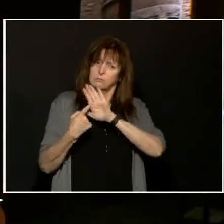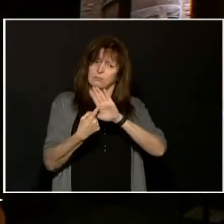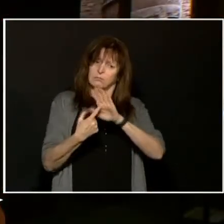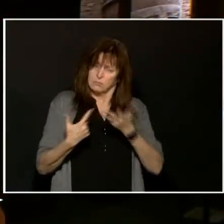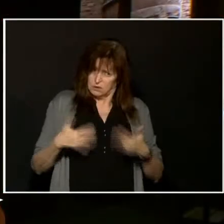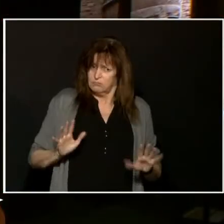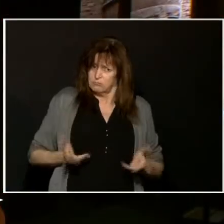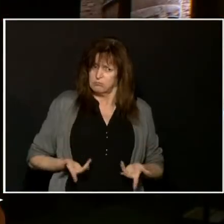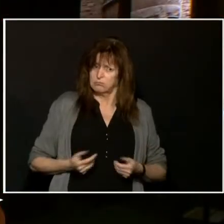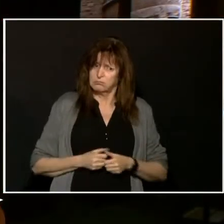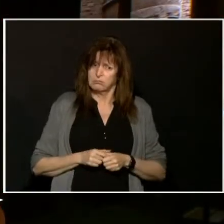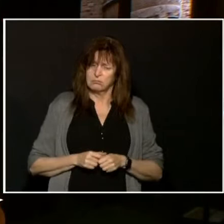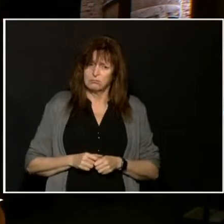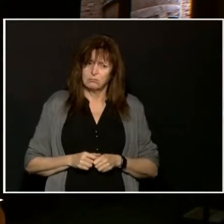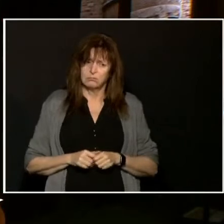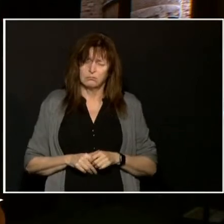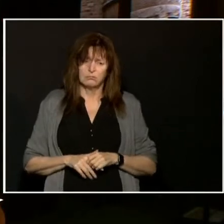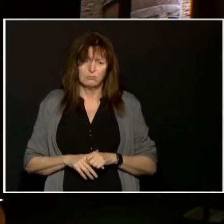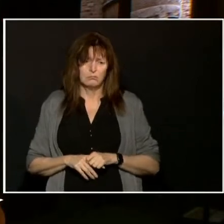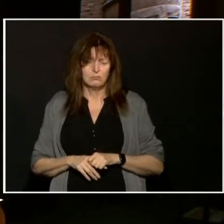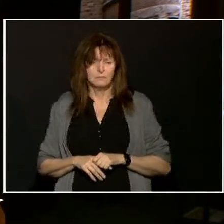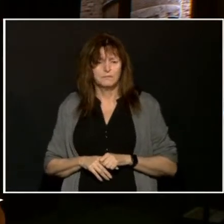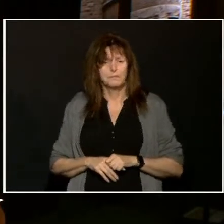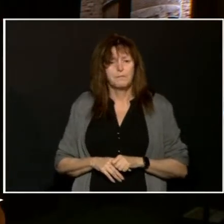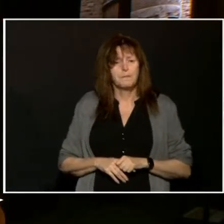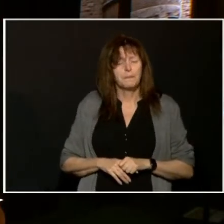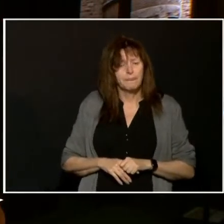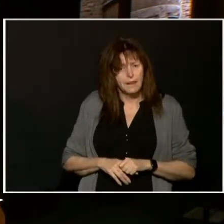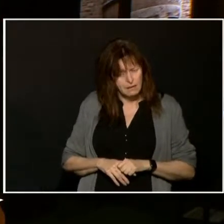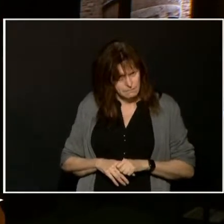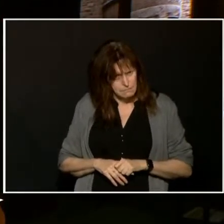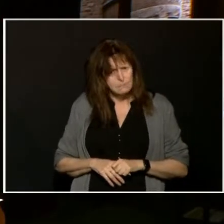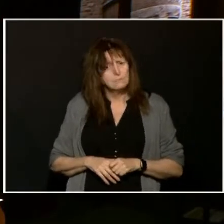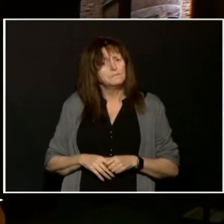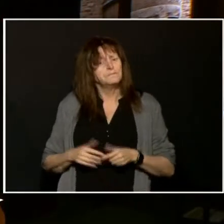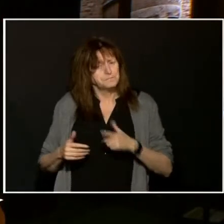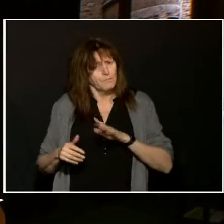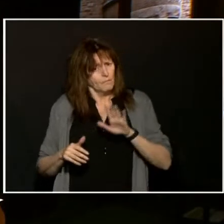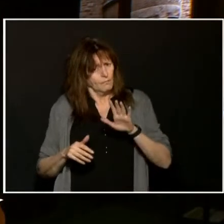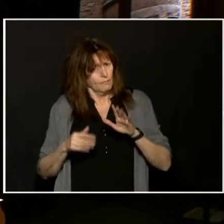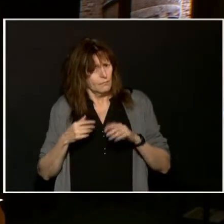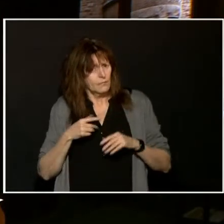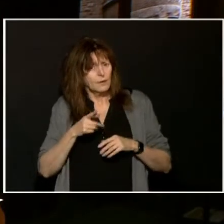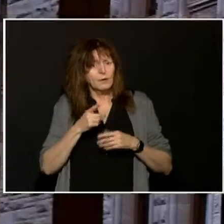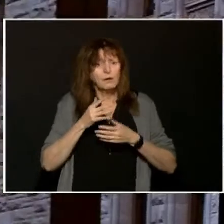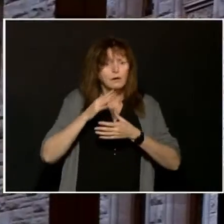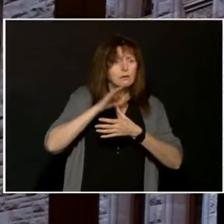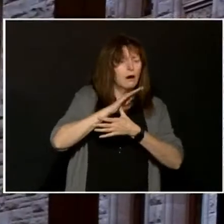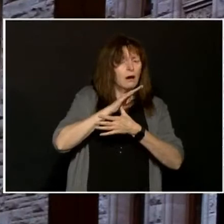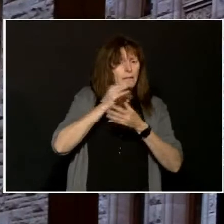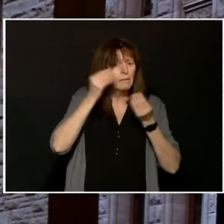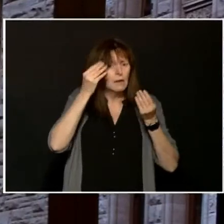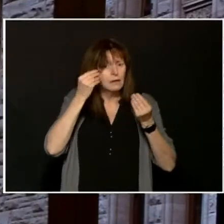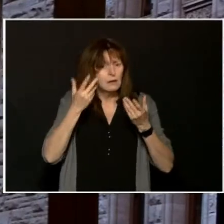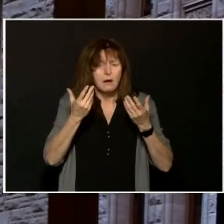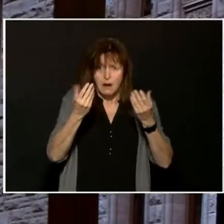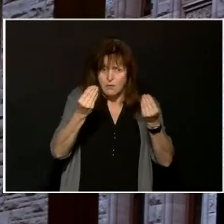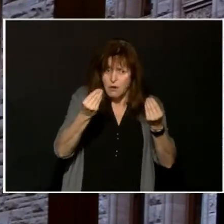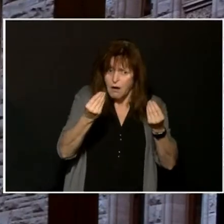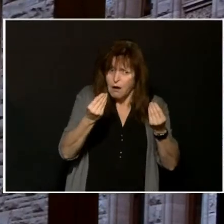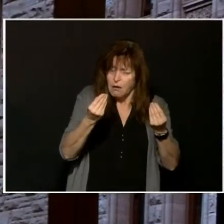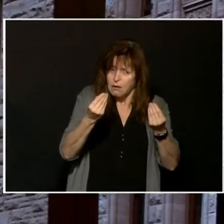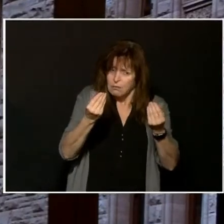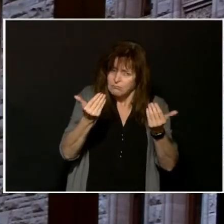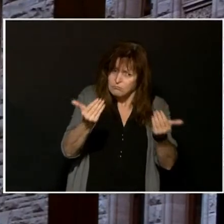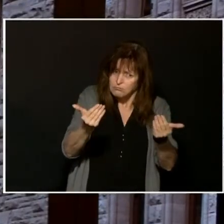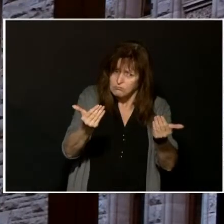And I would add that what I think the main message here is that while outdoors, we're saying do it. But people say, well, if we're doing an outdoor event,